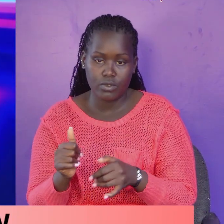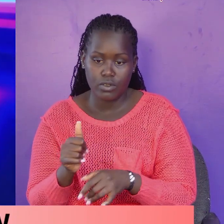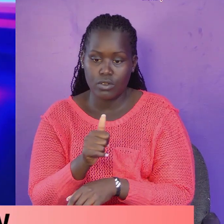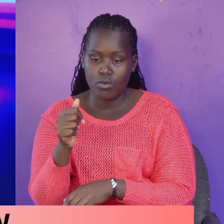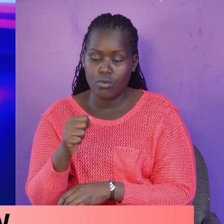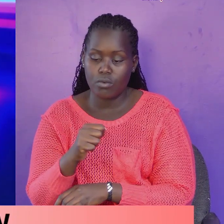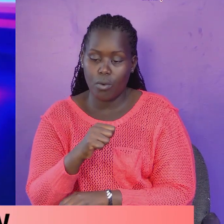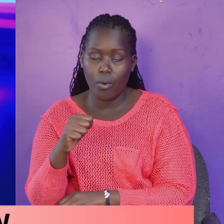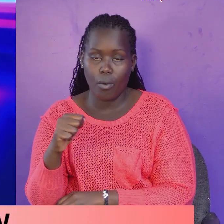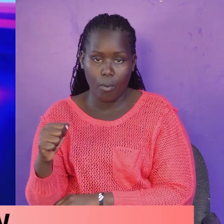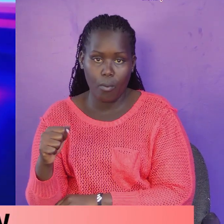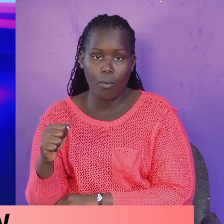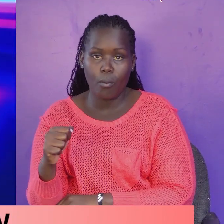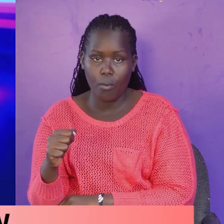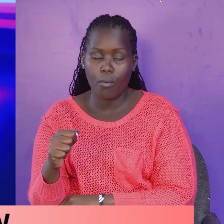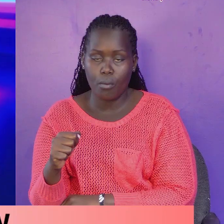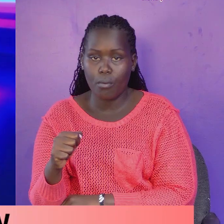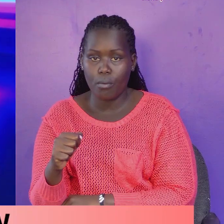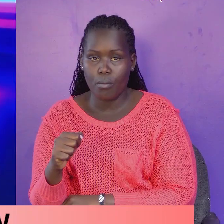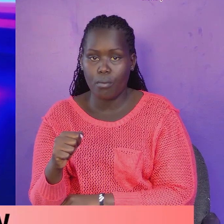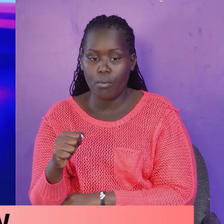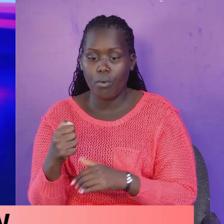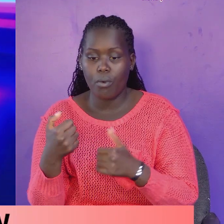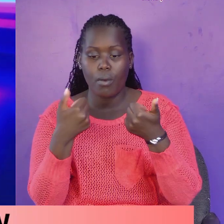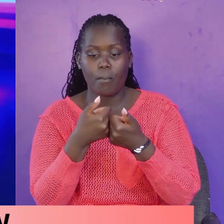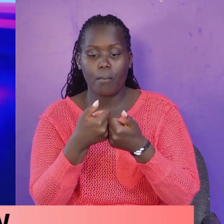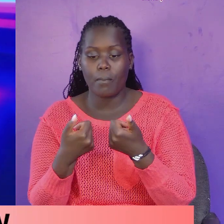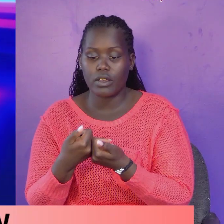side, we had matches that were